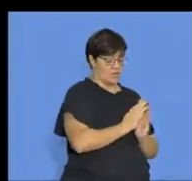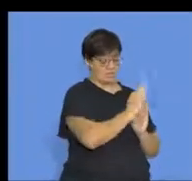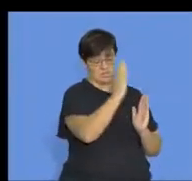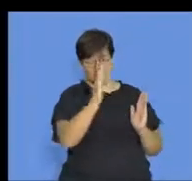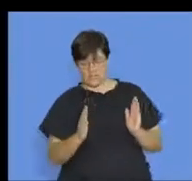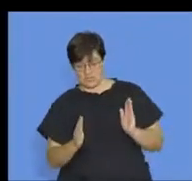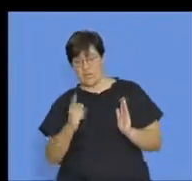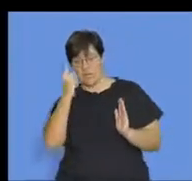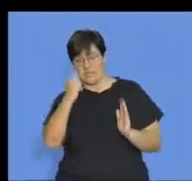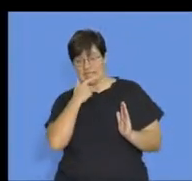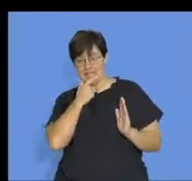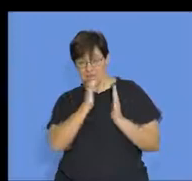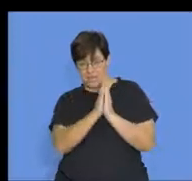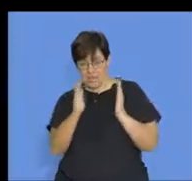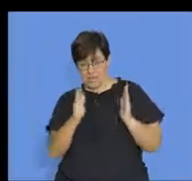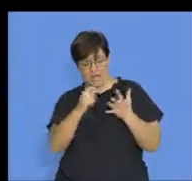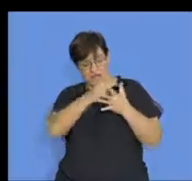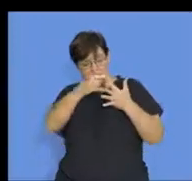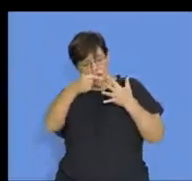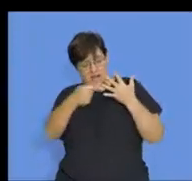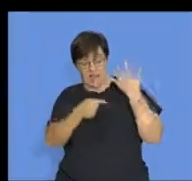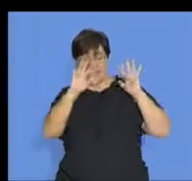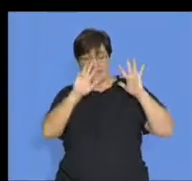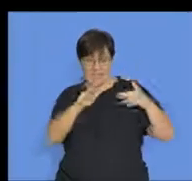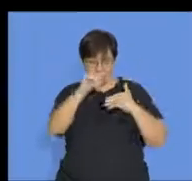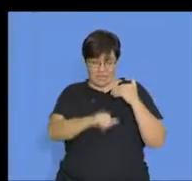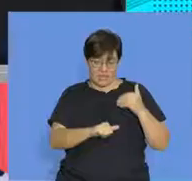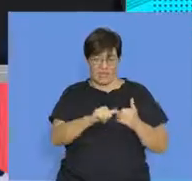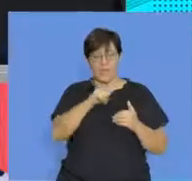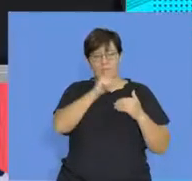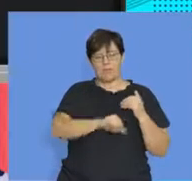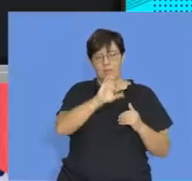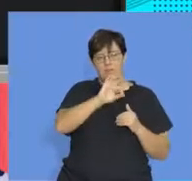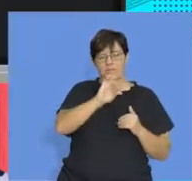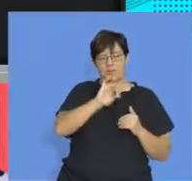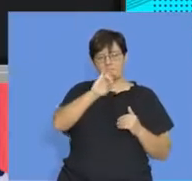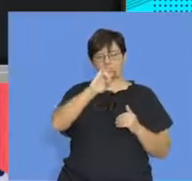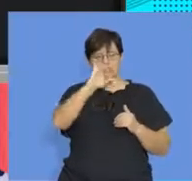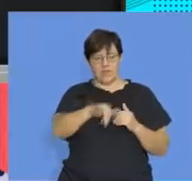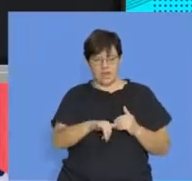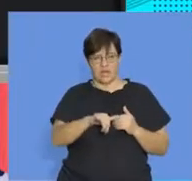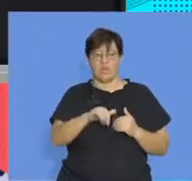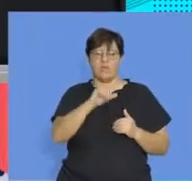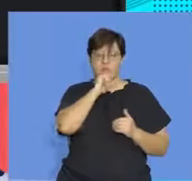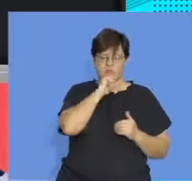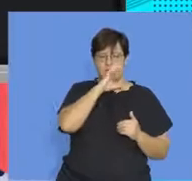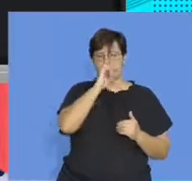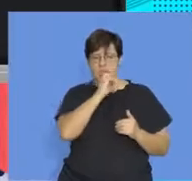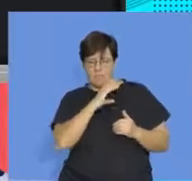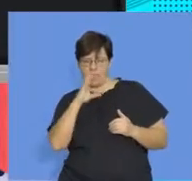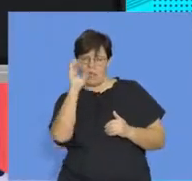this should be 9 months, okay, use your fingers if you have to, March, April, May, June,